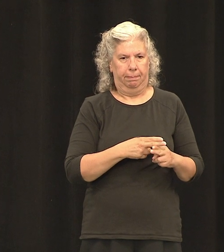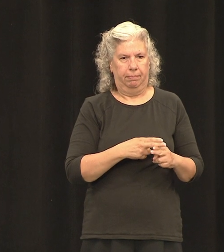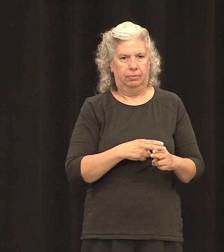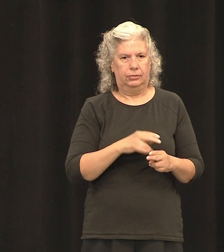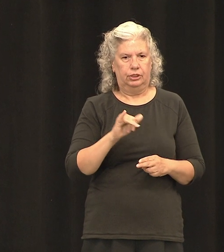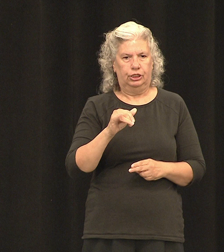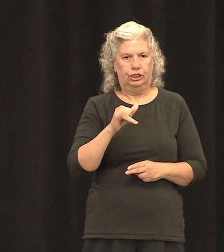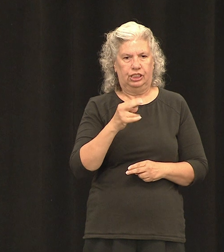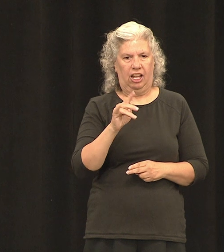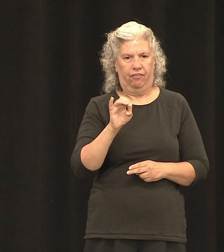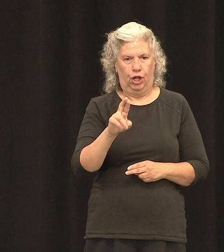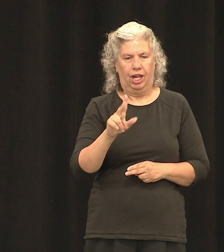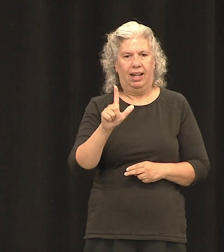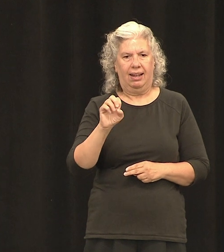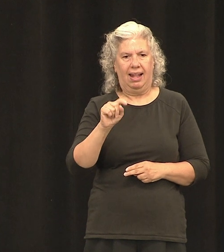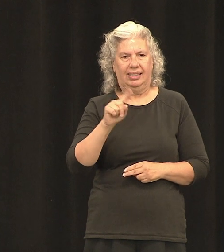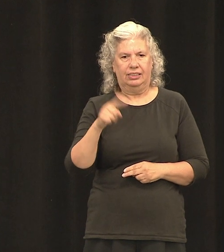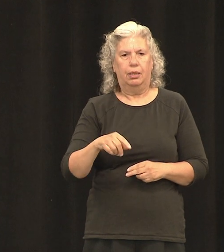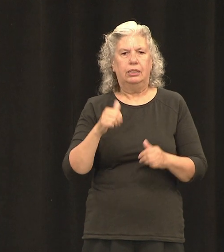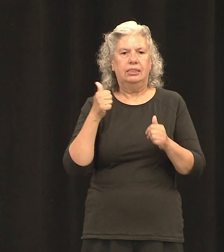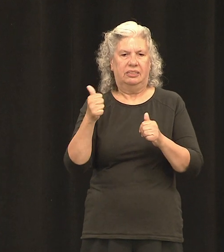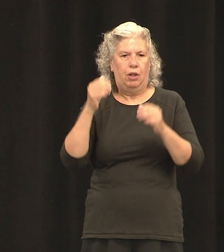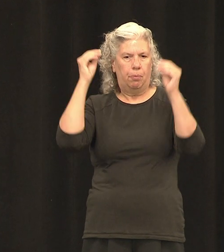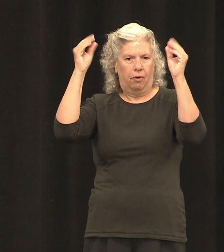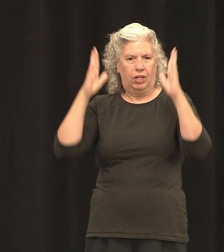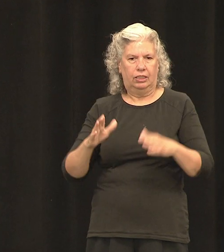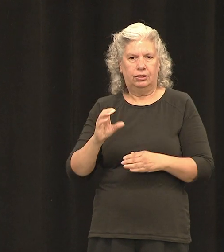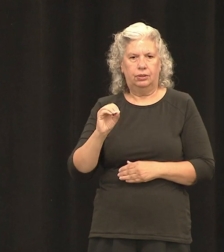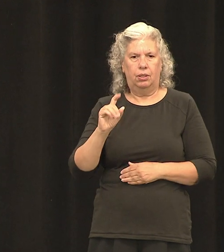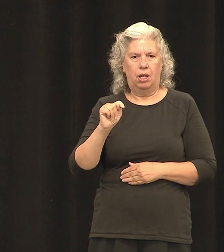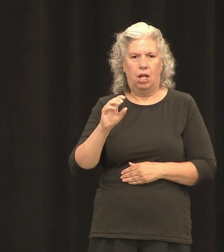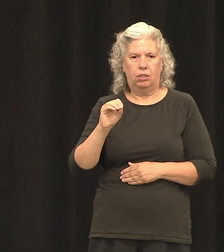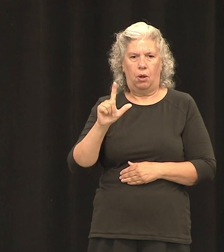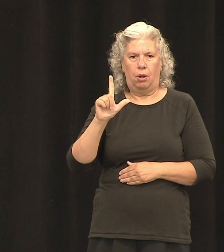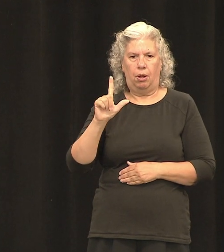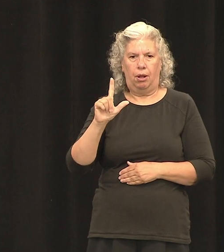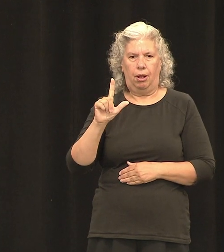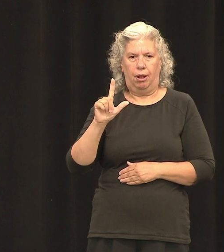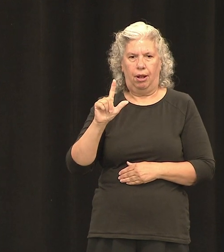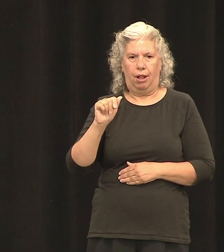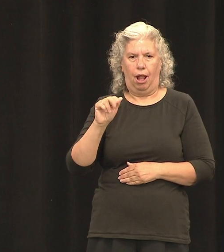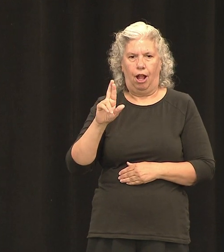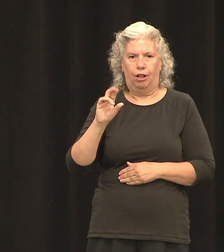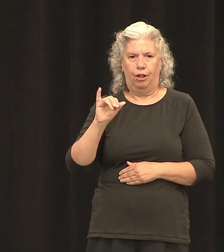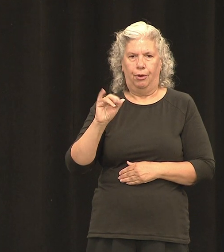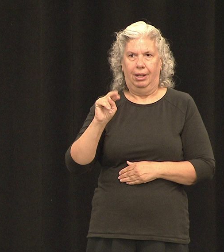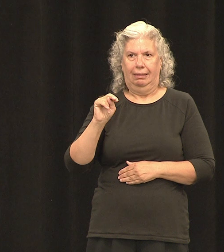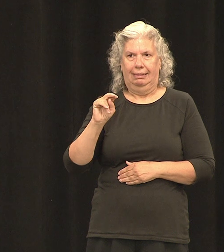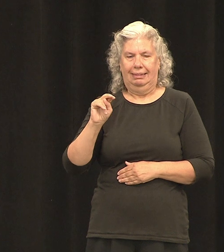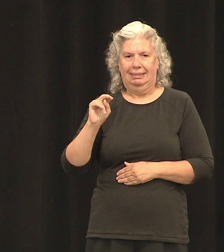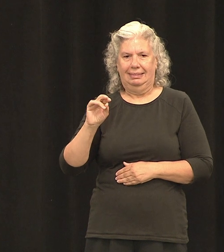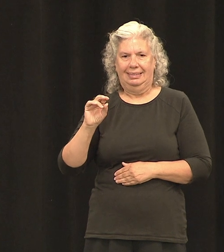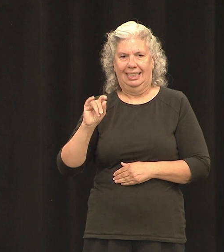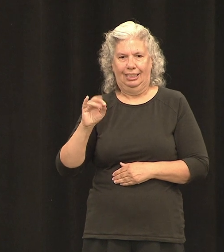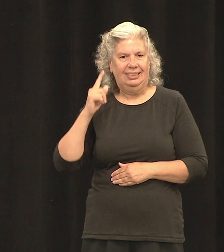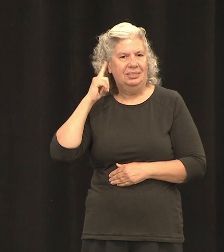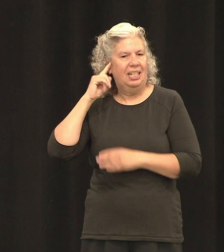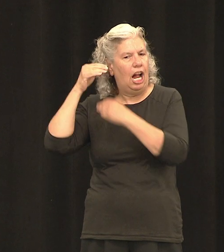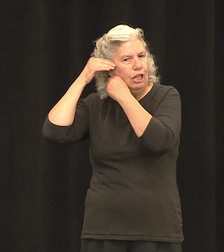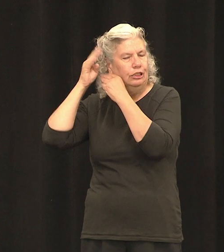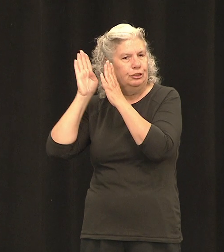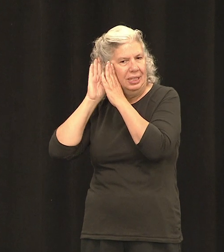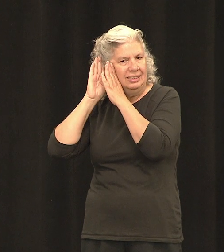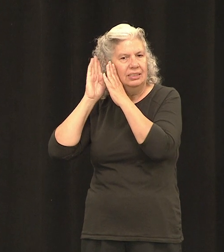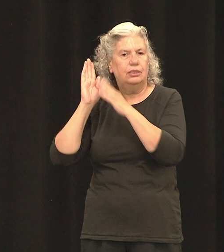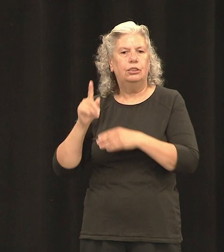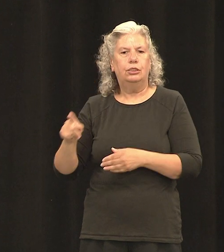biocommunications, and a member of the Neuroscience Center of Excellence at LSU Health in New Orleans, Louisiana. Dr. Lentz is also